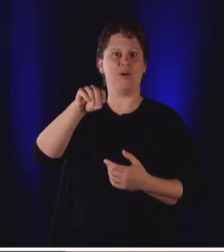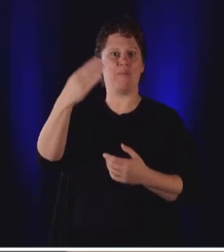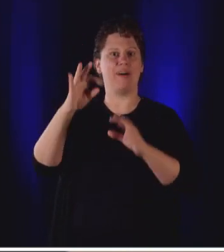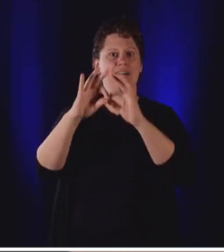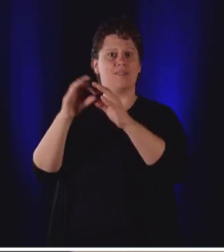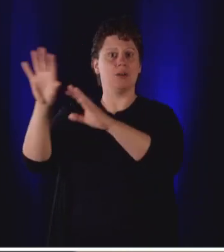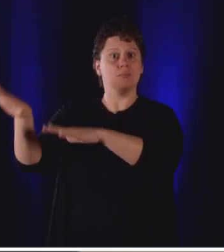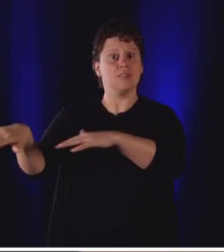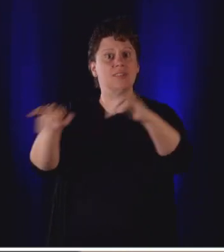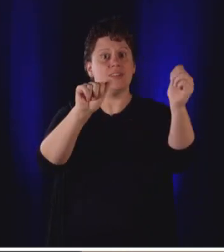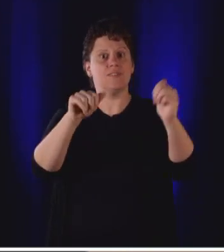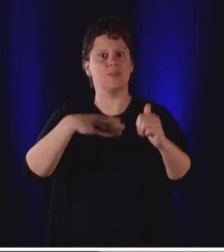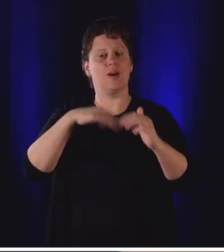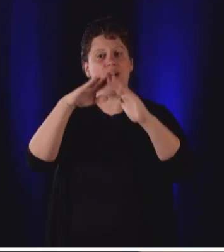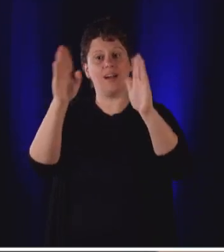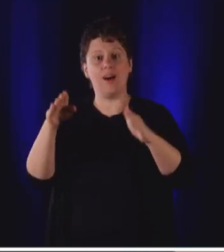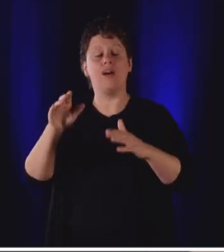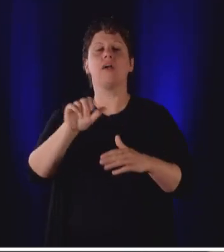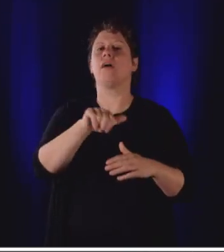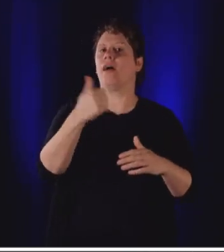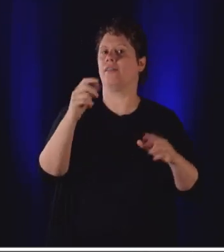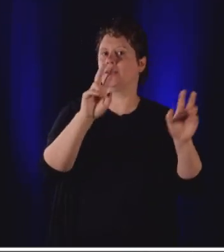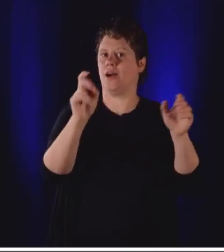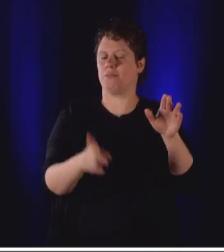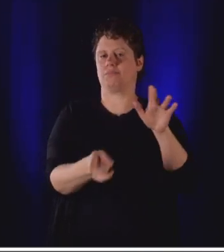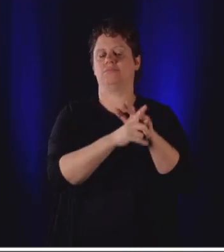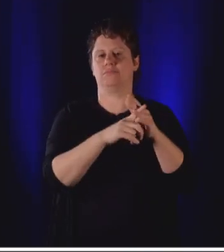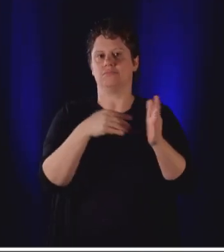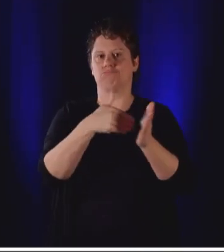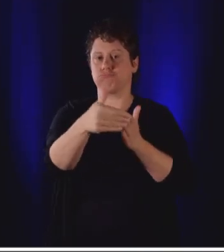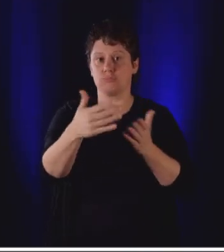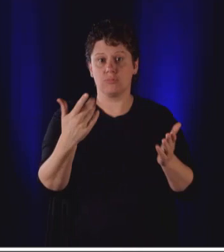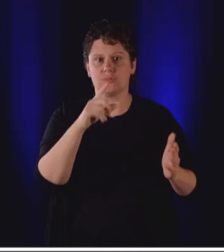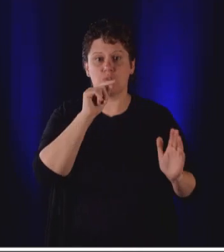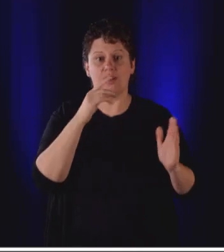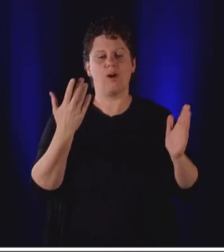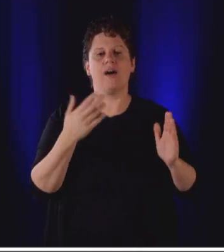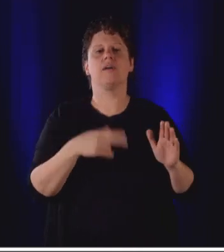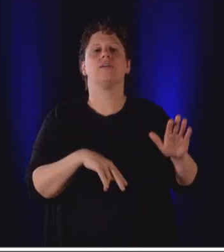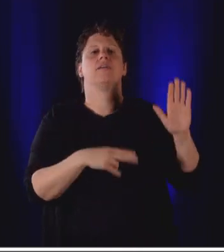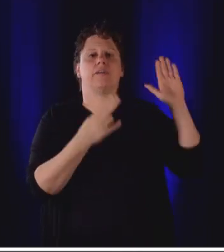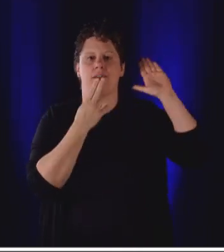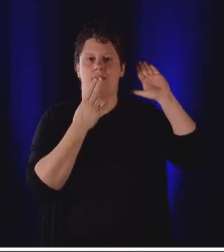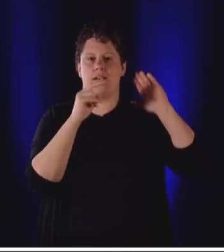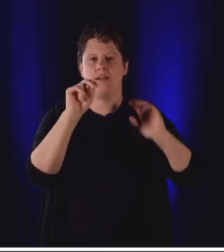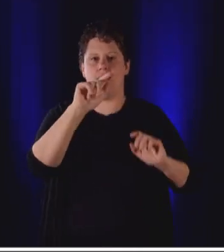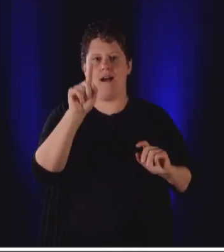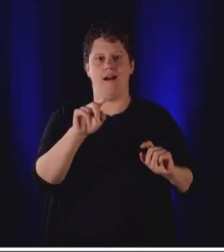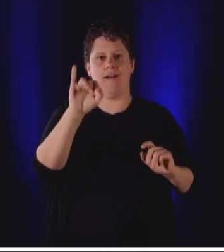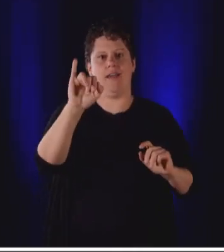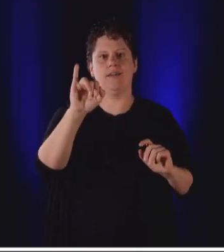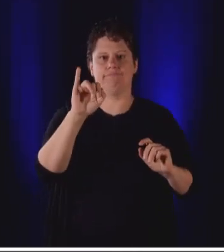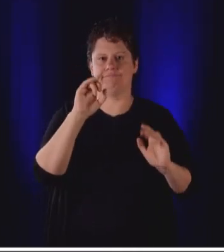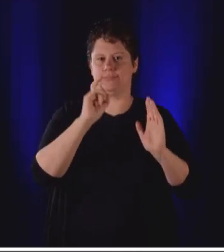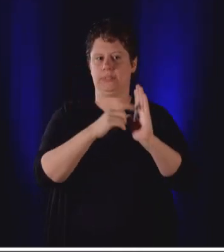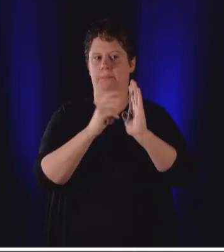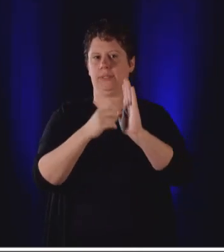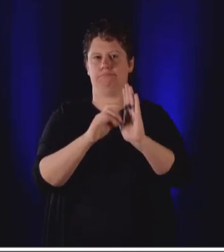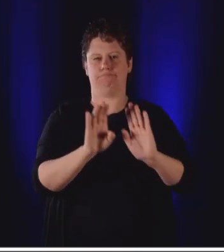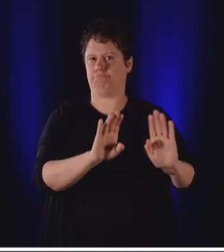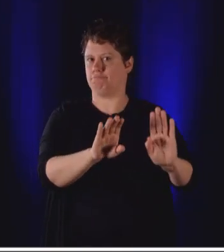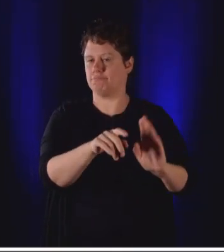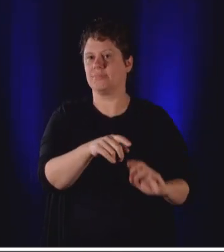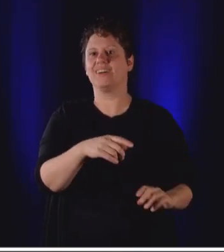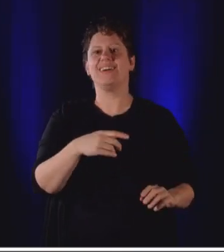on Twitter today is SS in reference to the Nazi symbols. And so I think our talk is